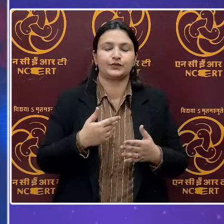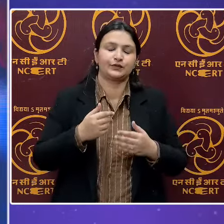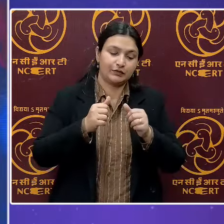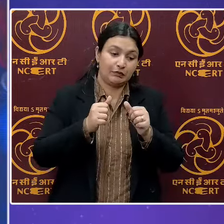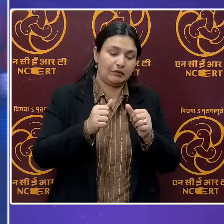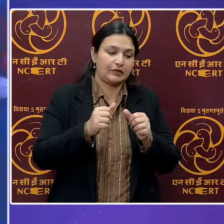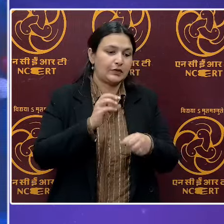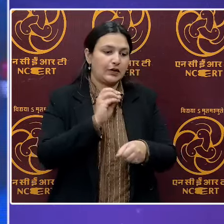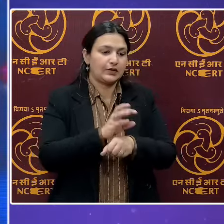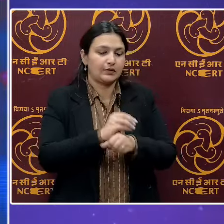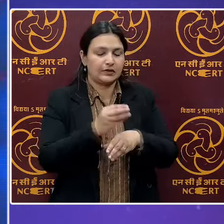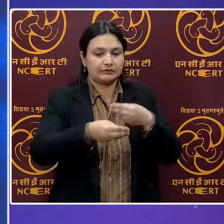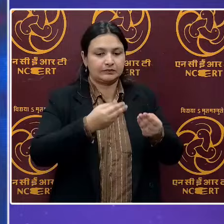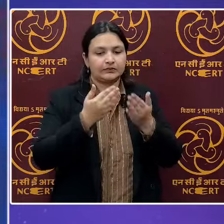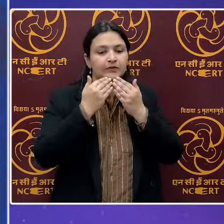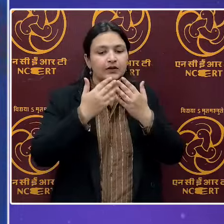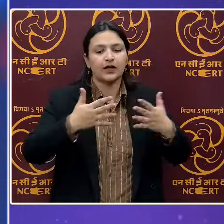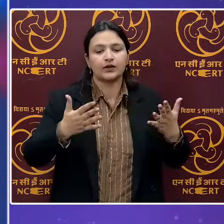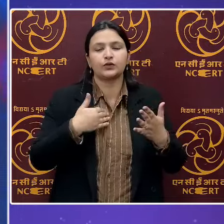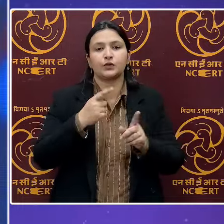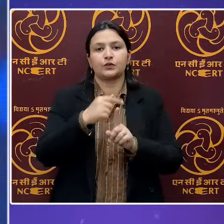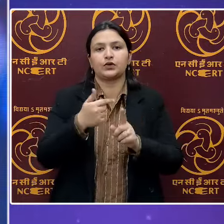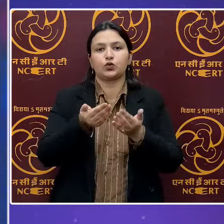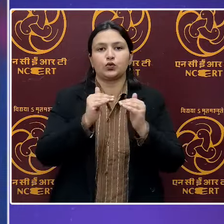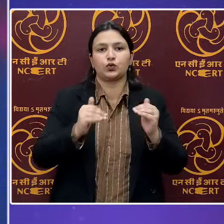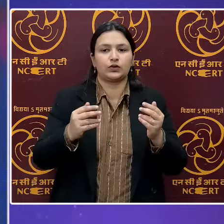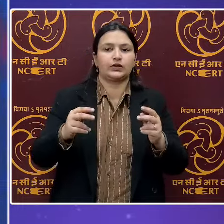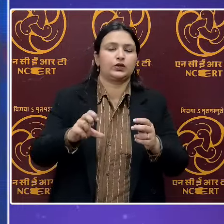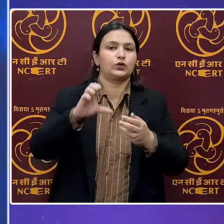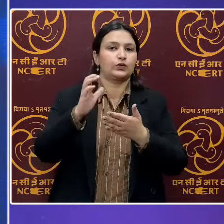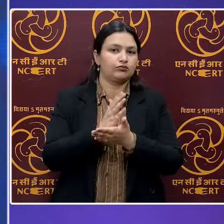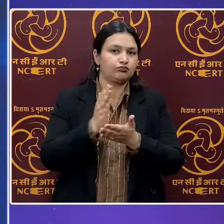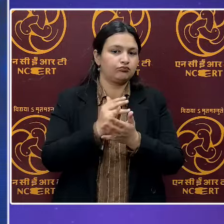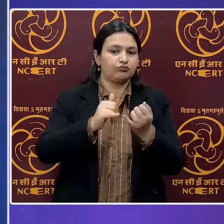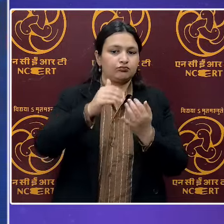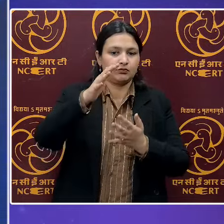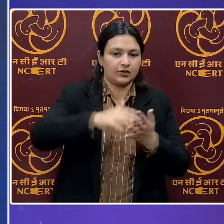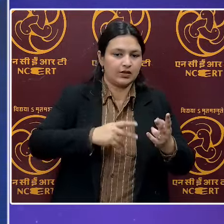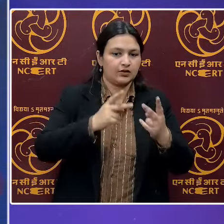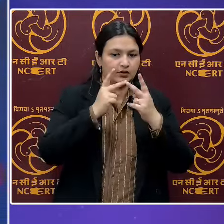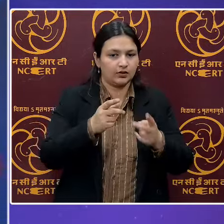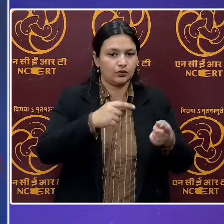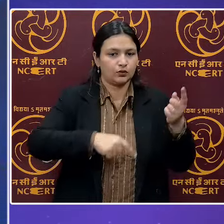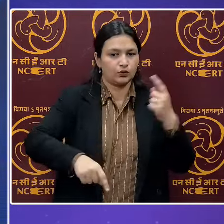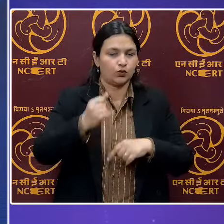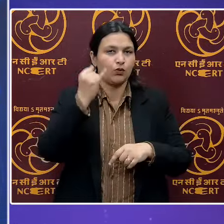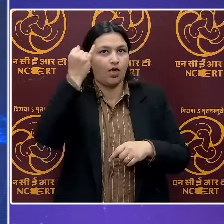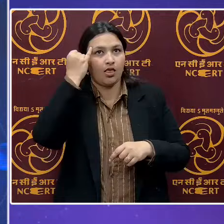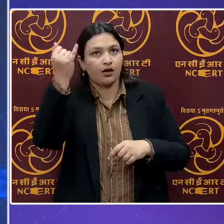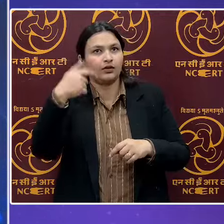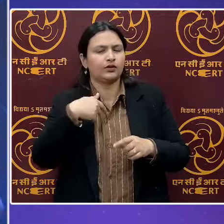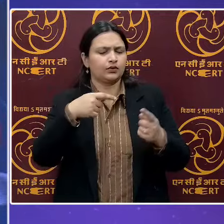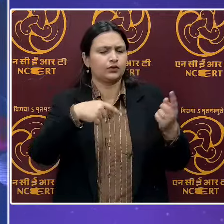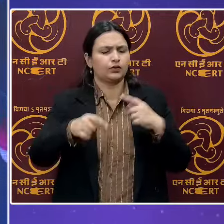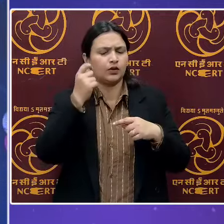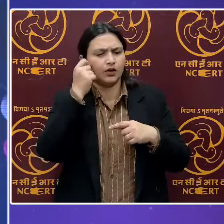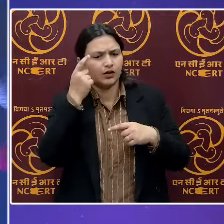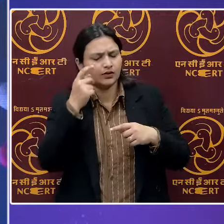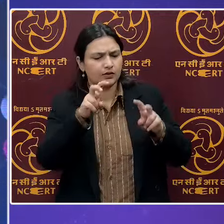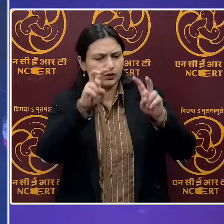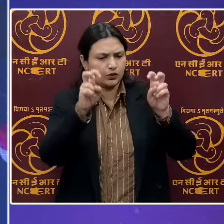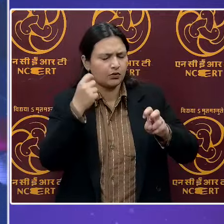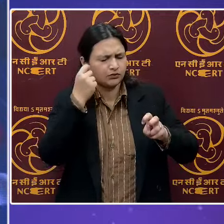the students who are watching this program, they are going to practice a lot so that they get the idea, they get to understand the topic very well.